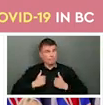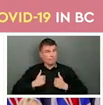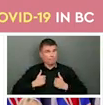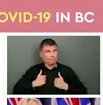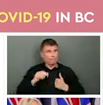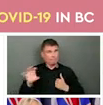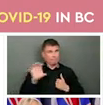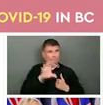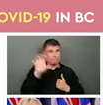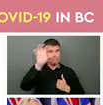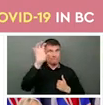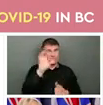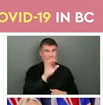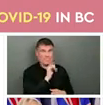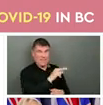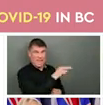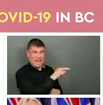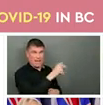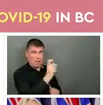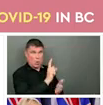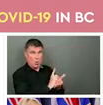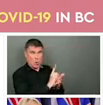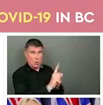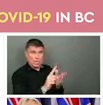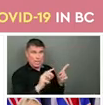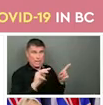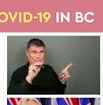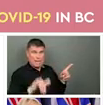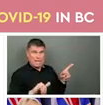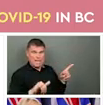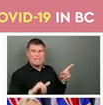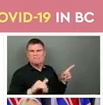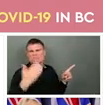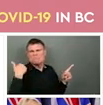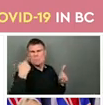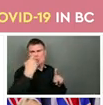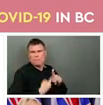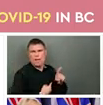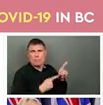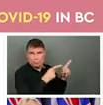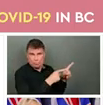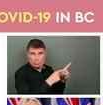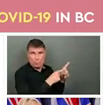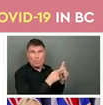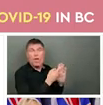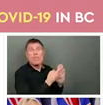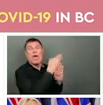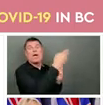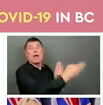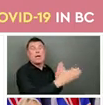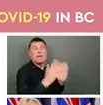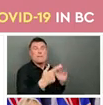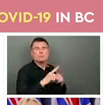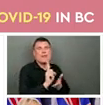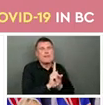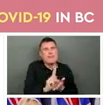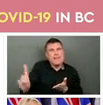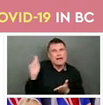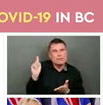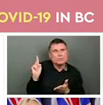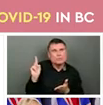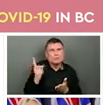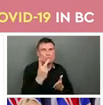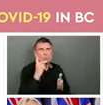week in May, a month ago, to what we're seeing today, or in this past week. And it's really gratifying